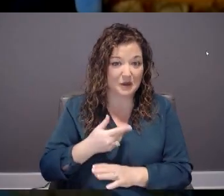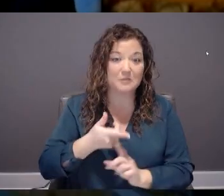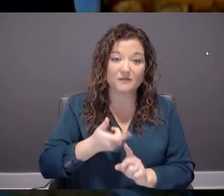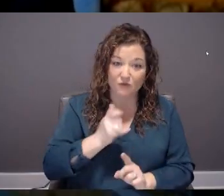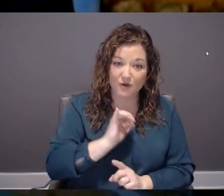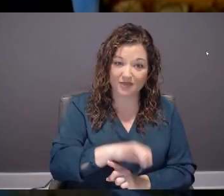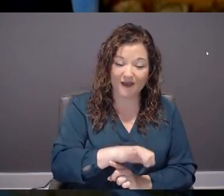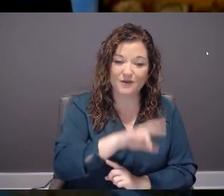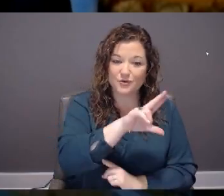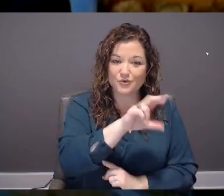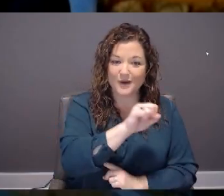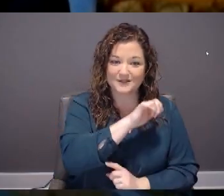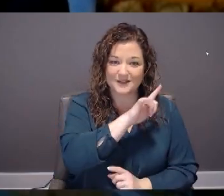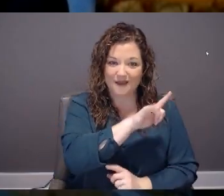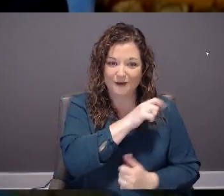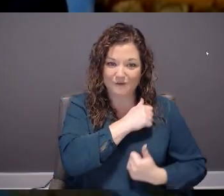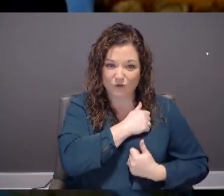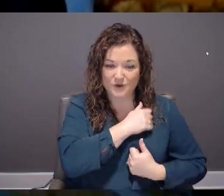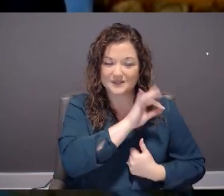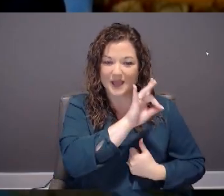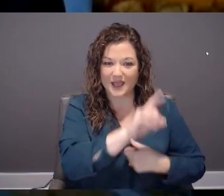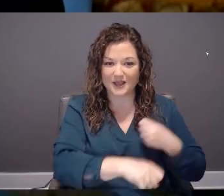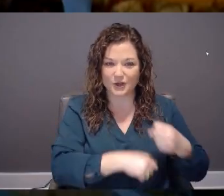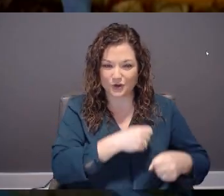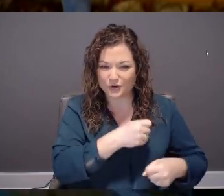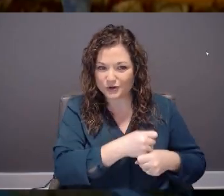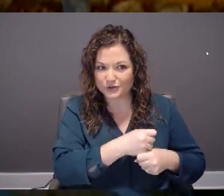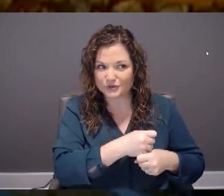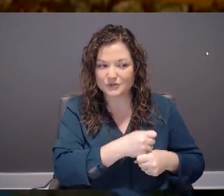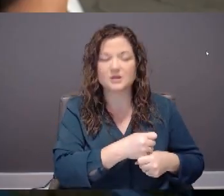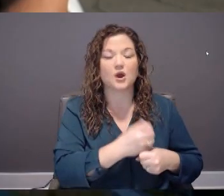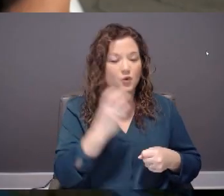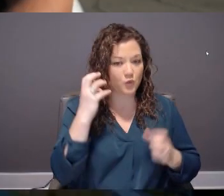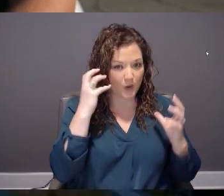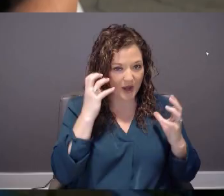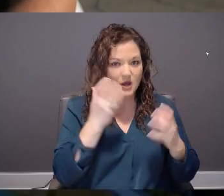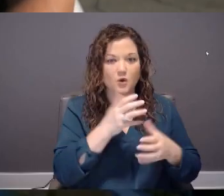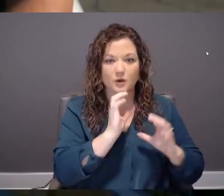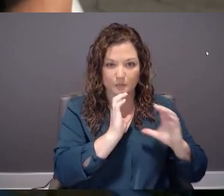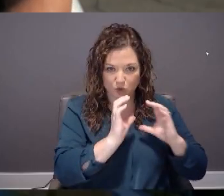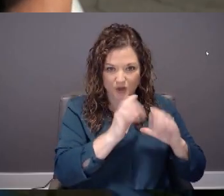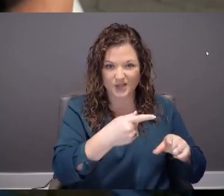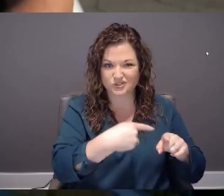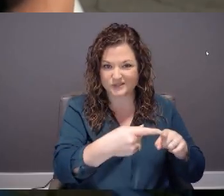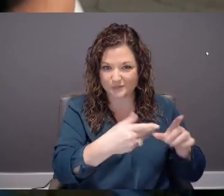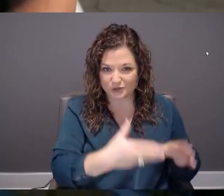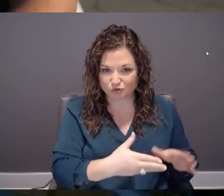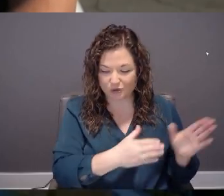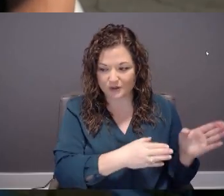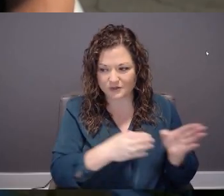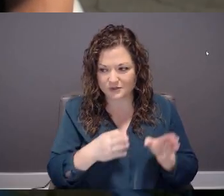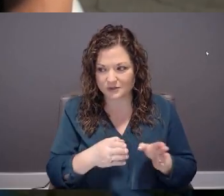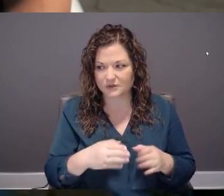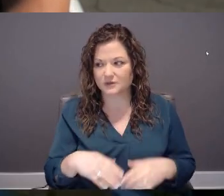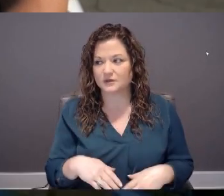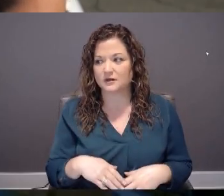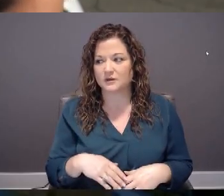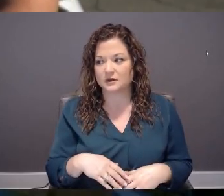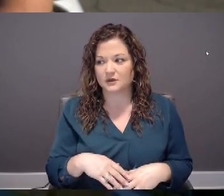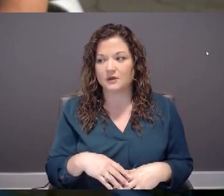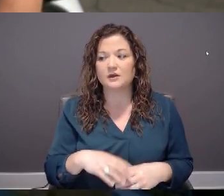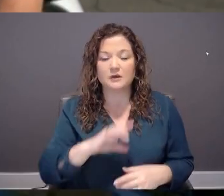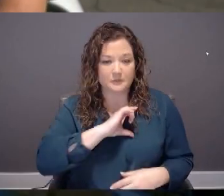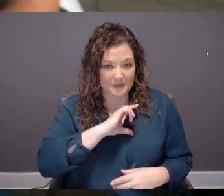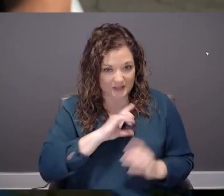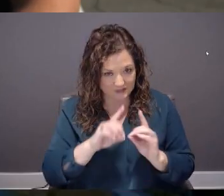served for 8 years as a ground air radio communication specialist. My name is Brooke Bauer. I work for the City of Waco Police Department for about 3 years